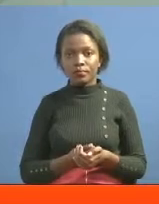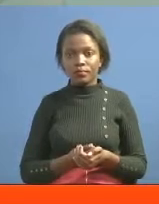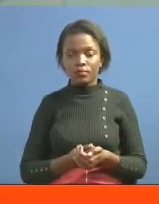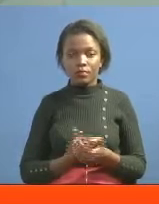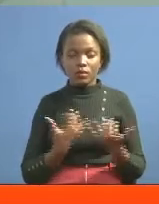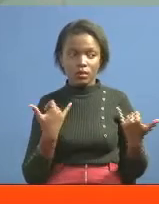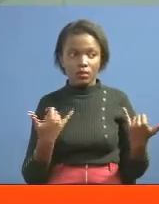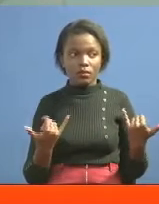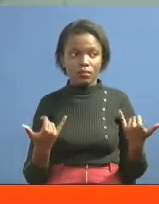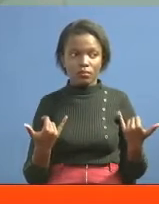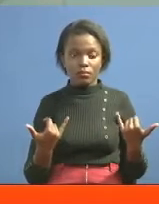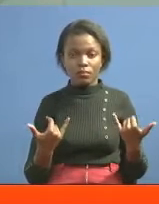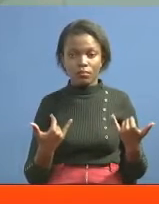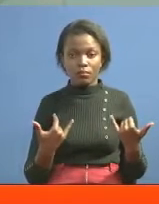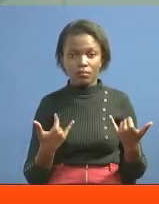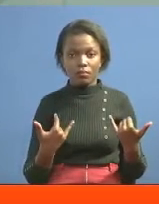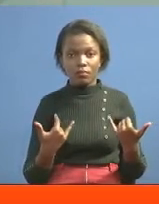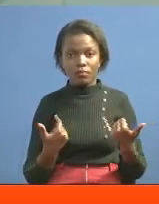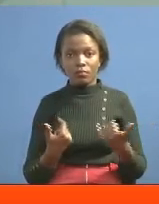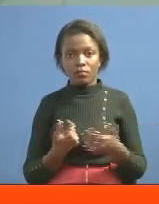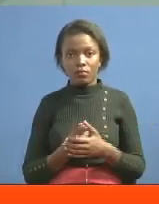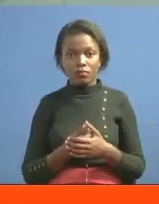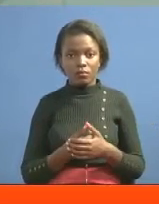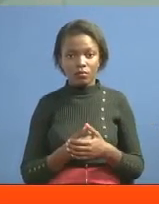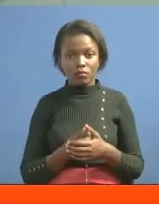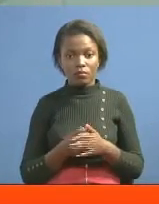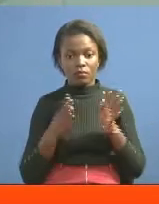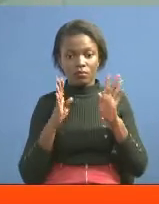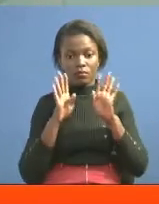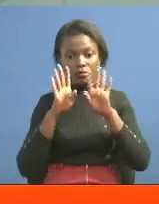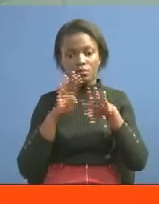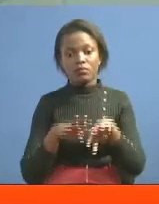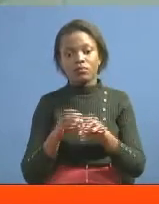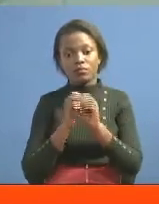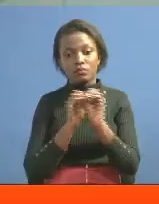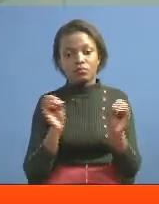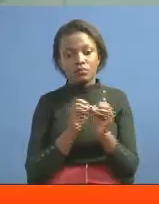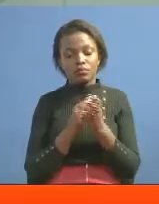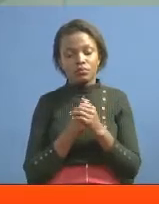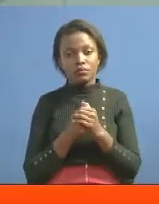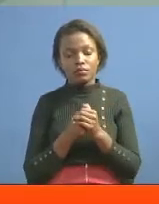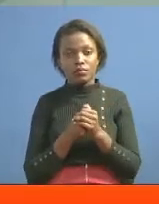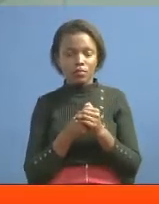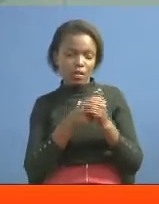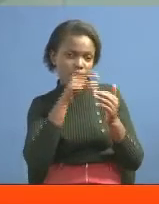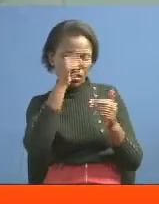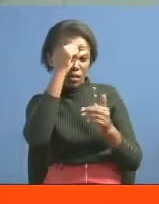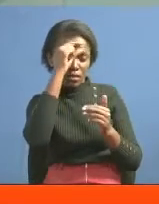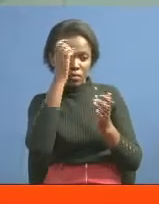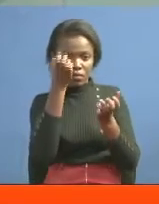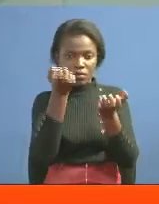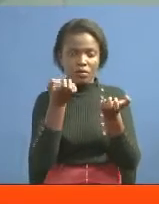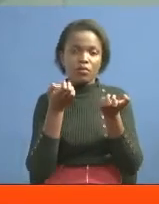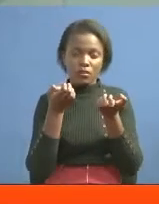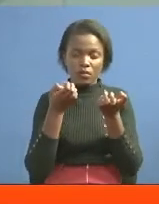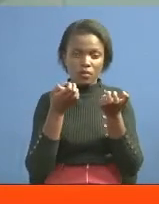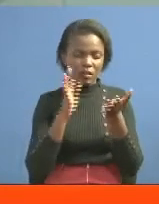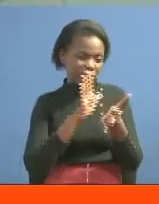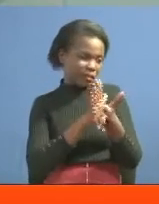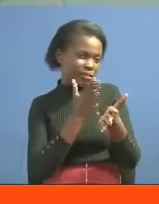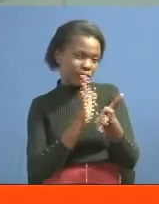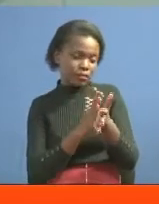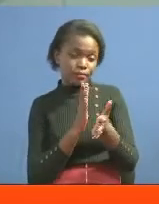for now, they are not as important as things like social protection. And so government needs to move with speed